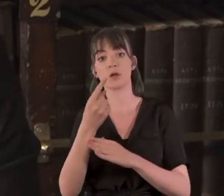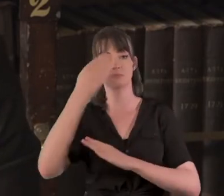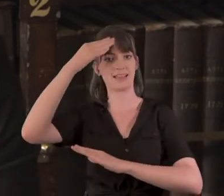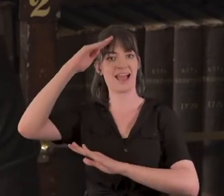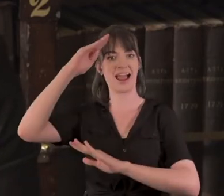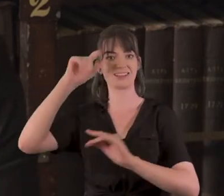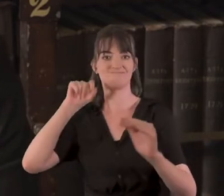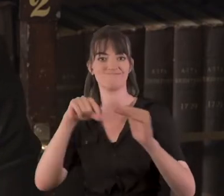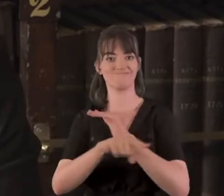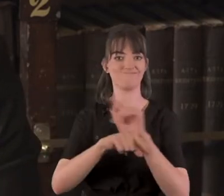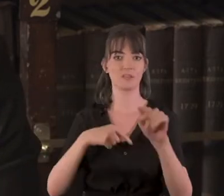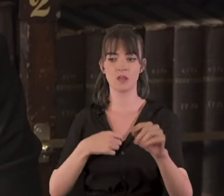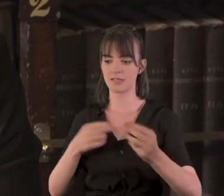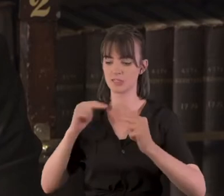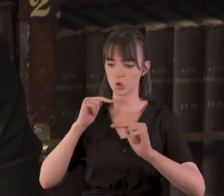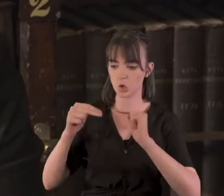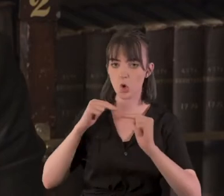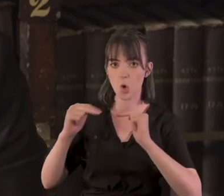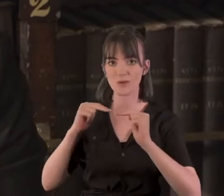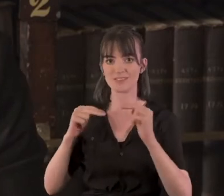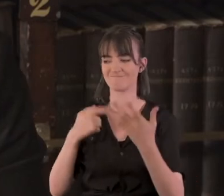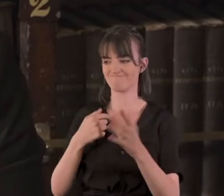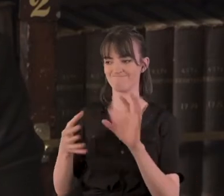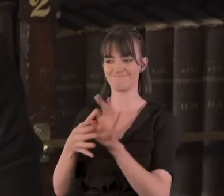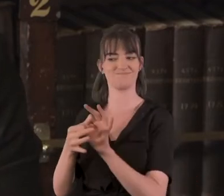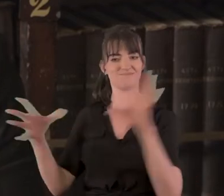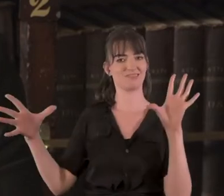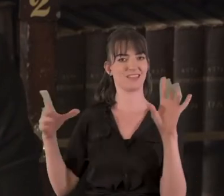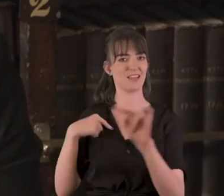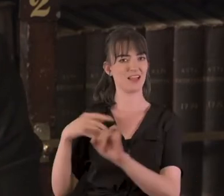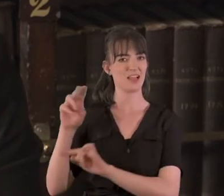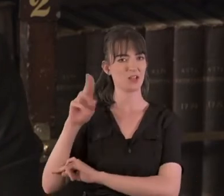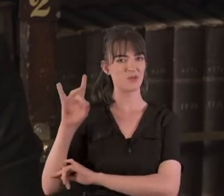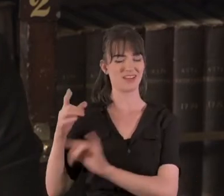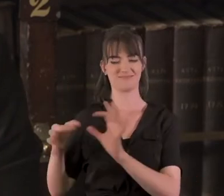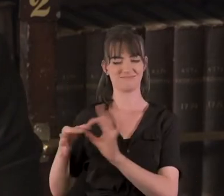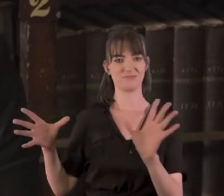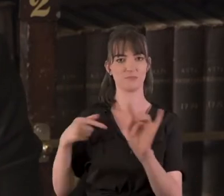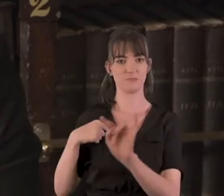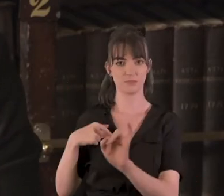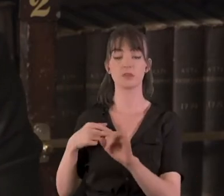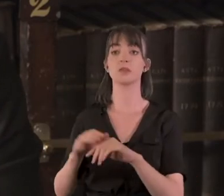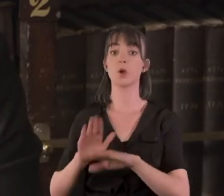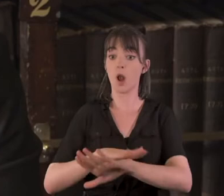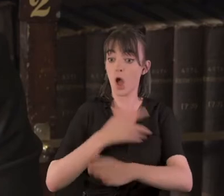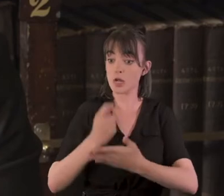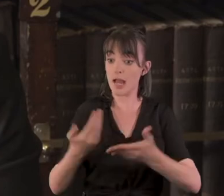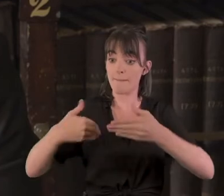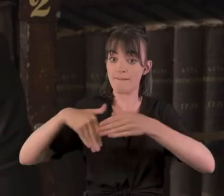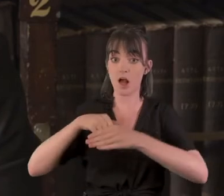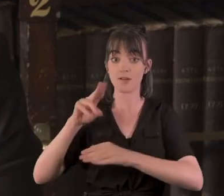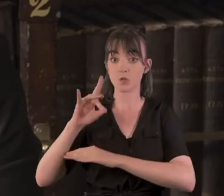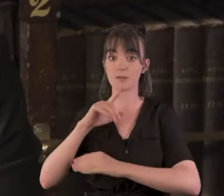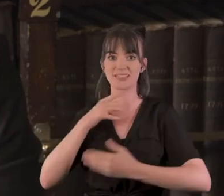a part thereof, was negotiating its exit from a union of which it had been part for some time. We can